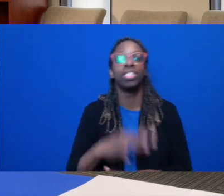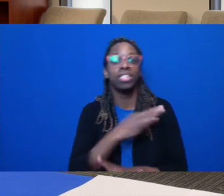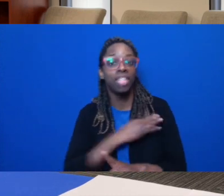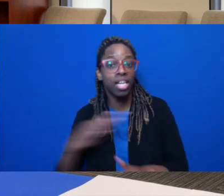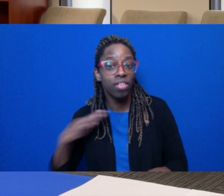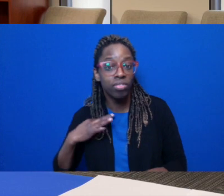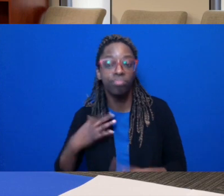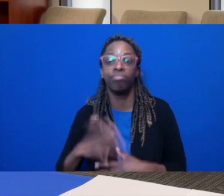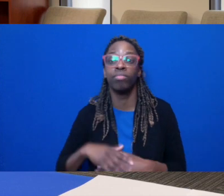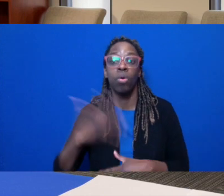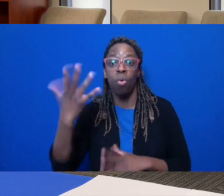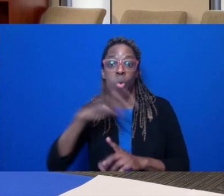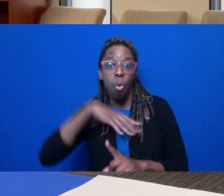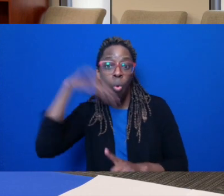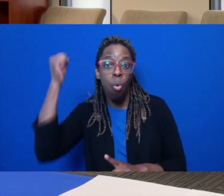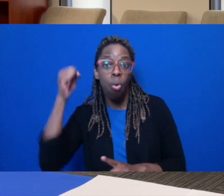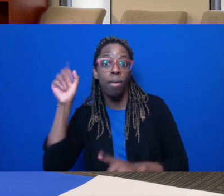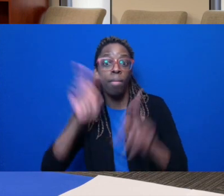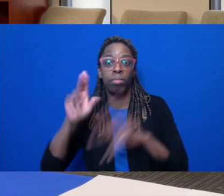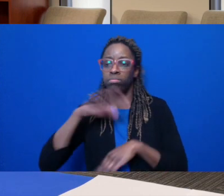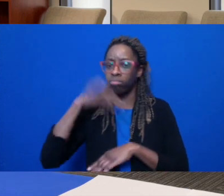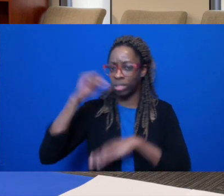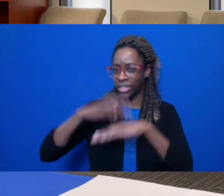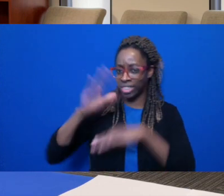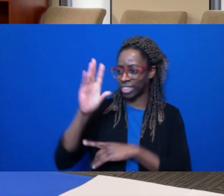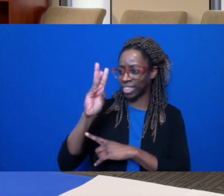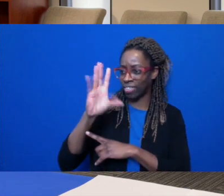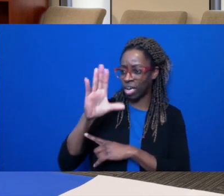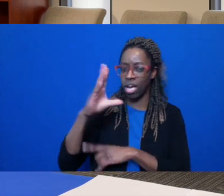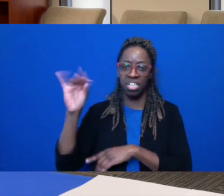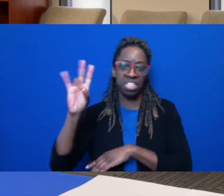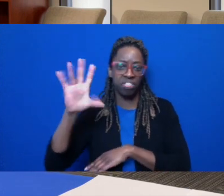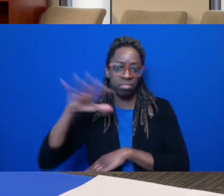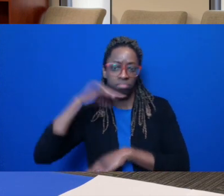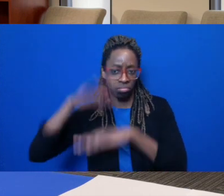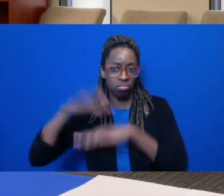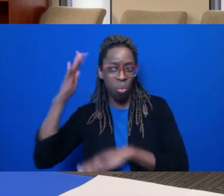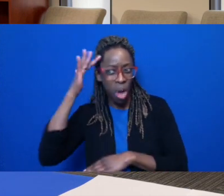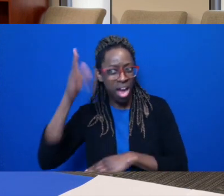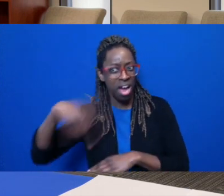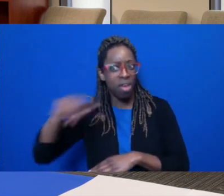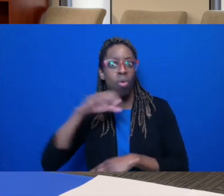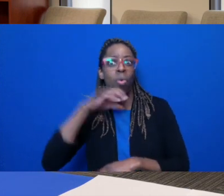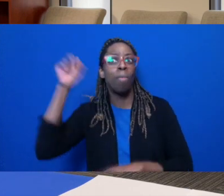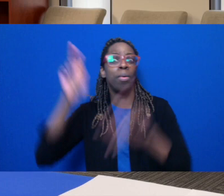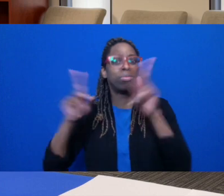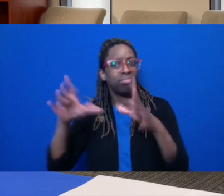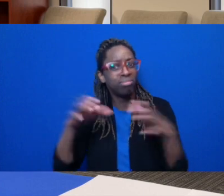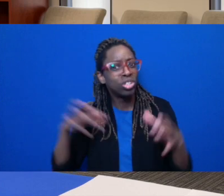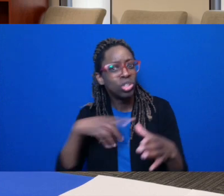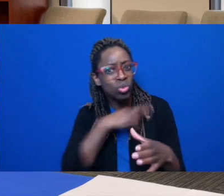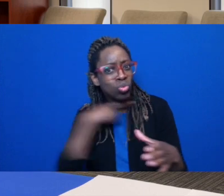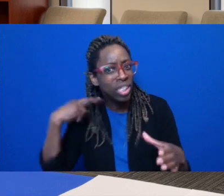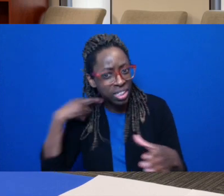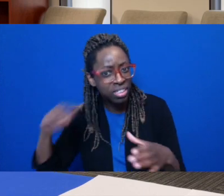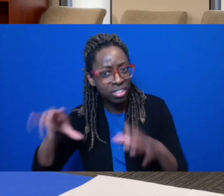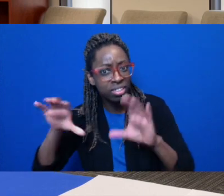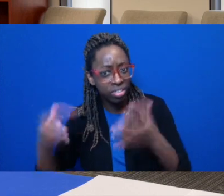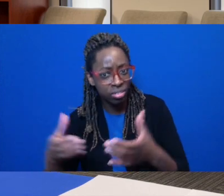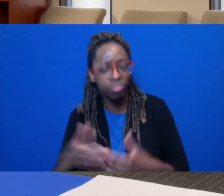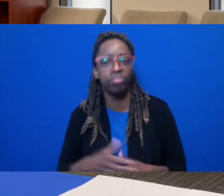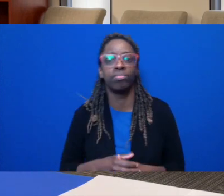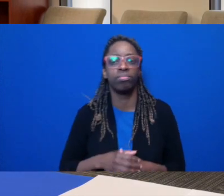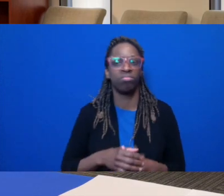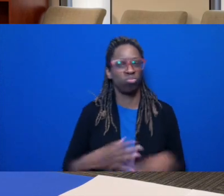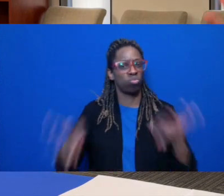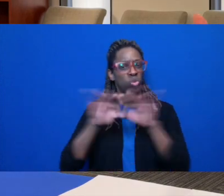having significant complications from COVID and dying. And so that group has been prioritized here in Rhode Island, across the United States, as